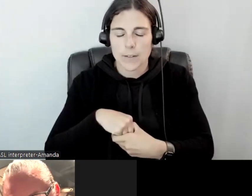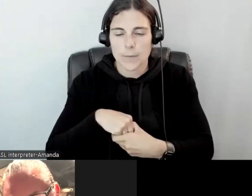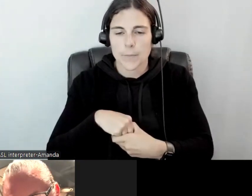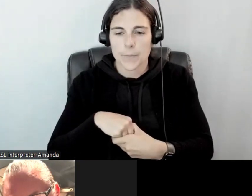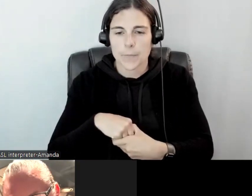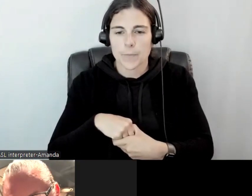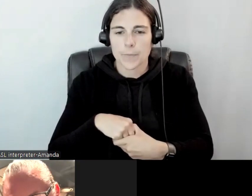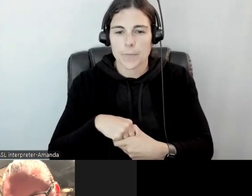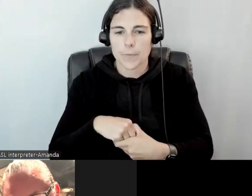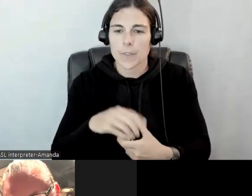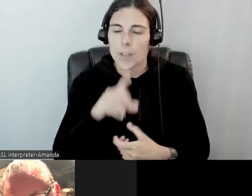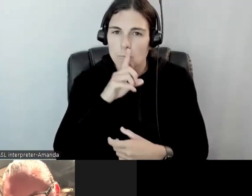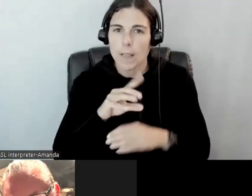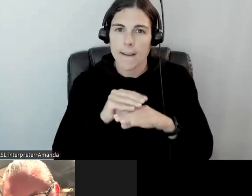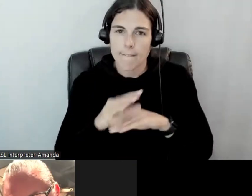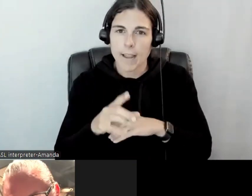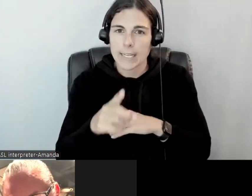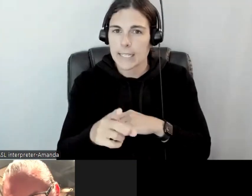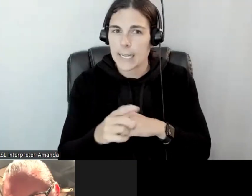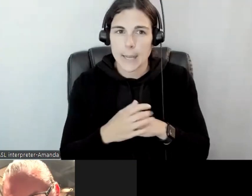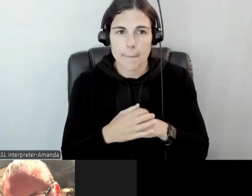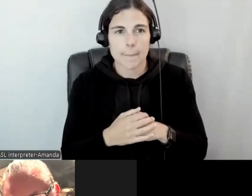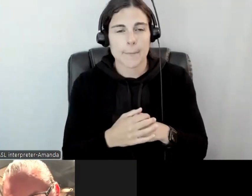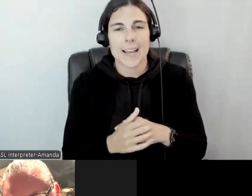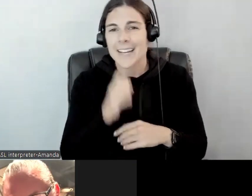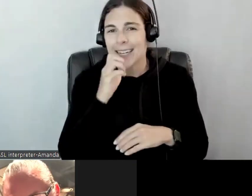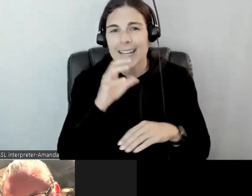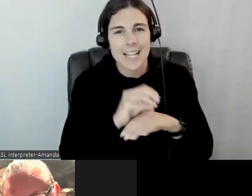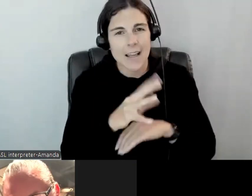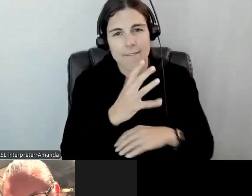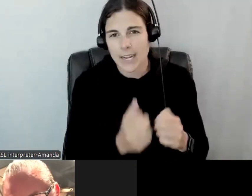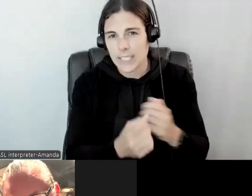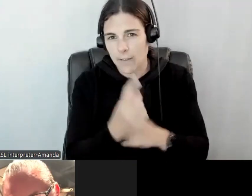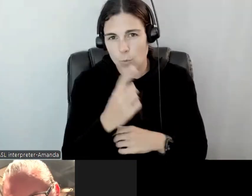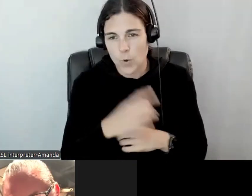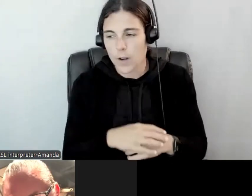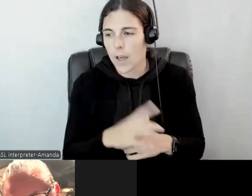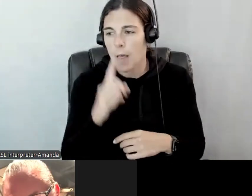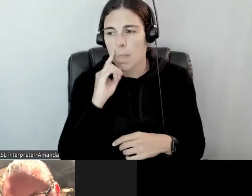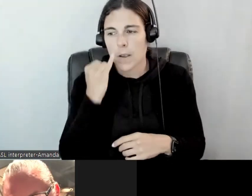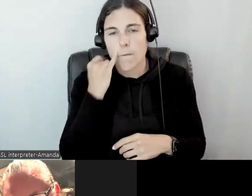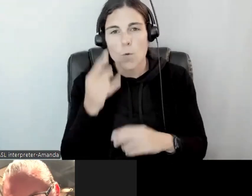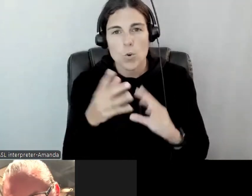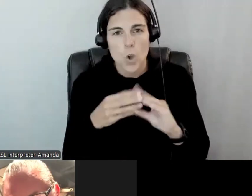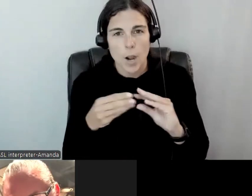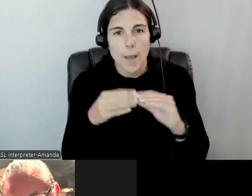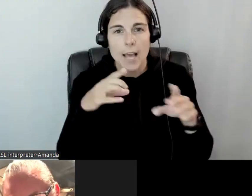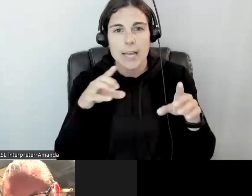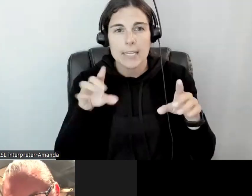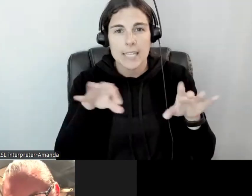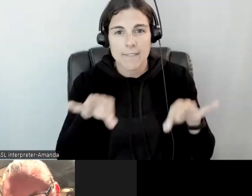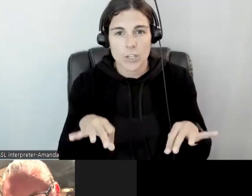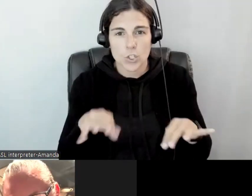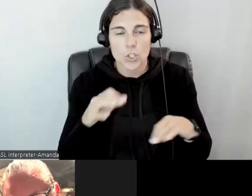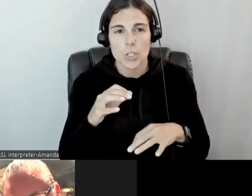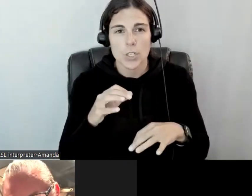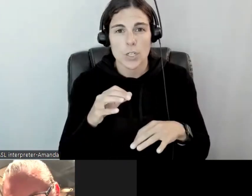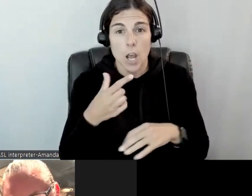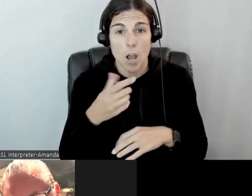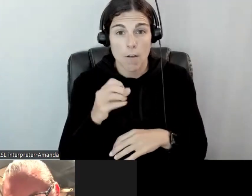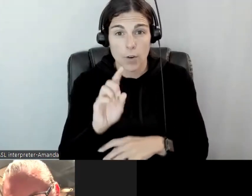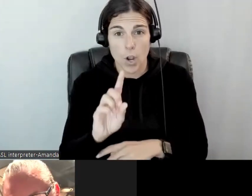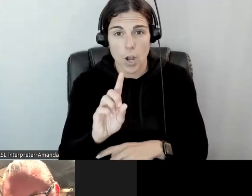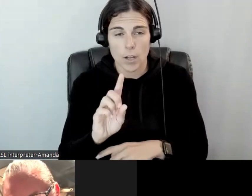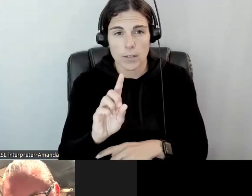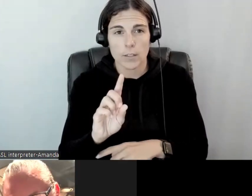that spoke to him. That doesn't speak to everyone. And I think when you're talking about a definition of God, and I